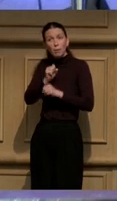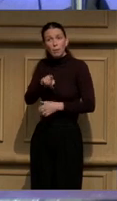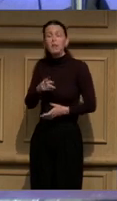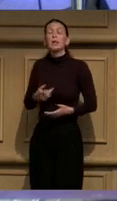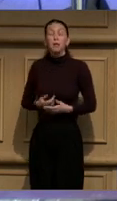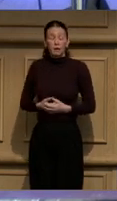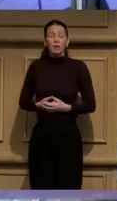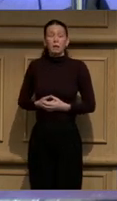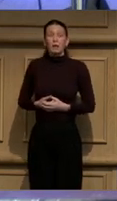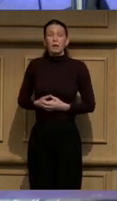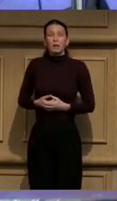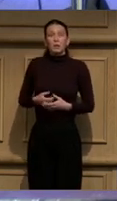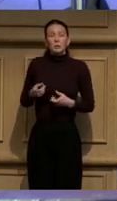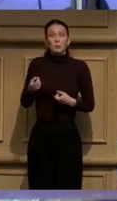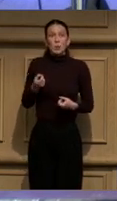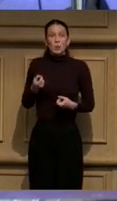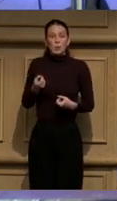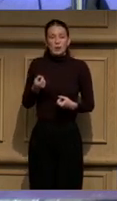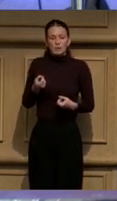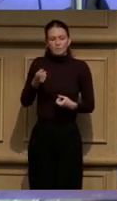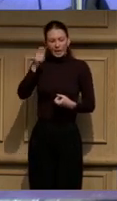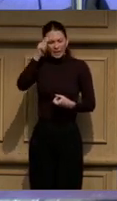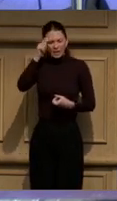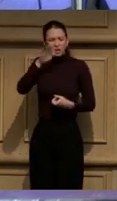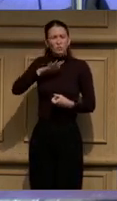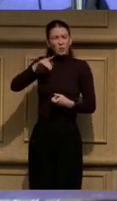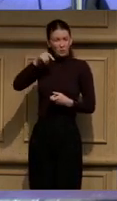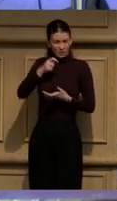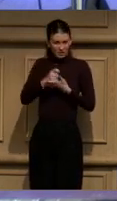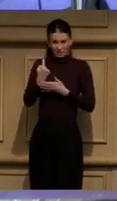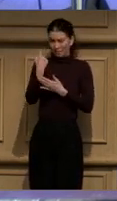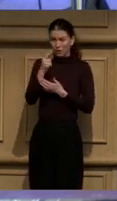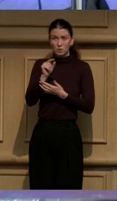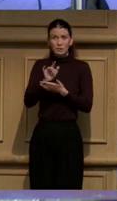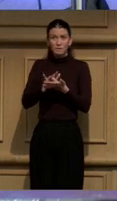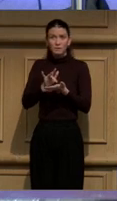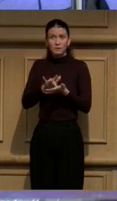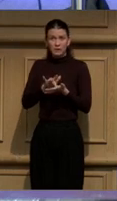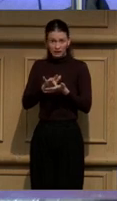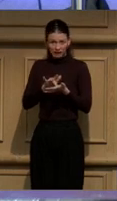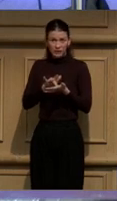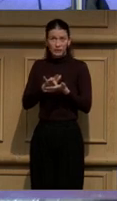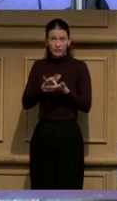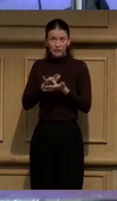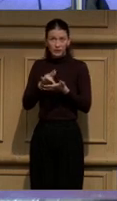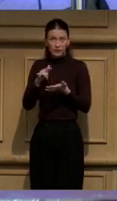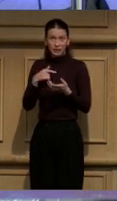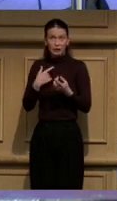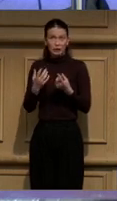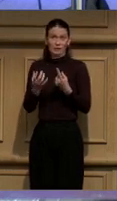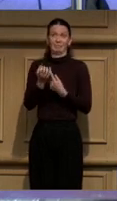So I'm trying to remember when. I think it was sort of around this time in 2015. Mm-hmm. when we got that the